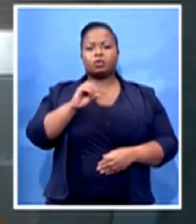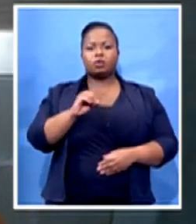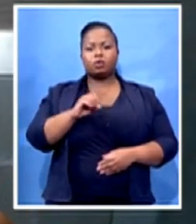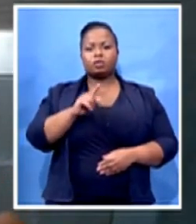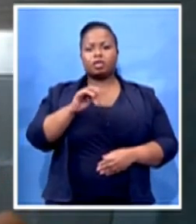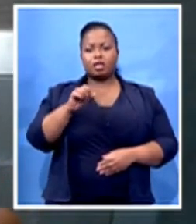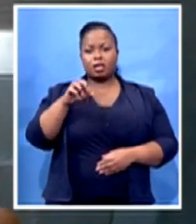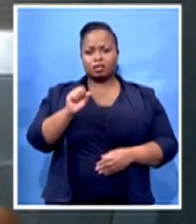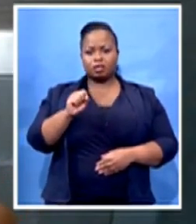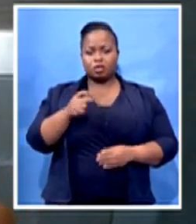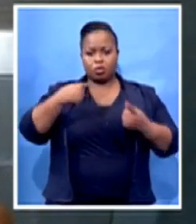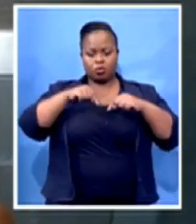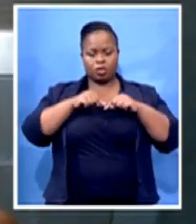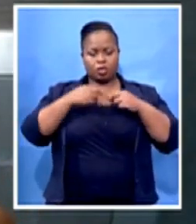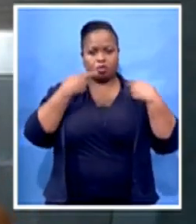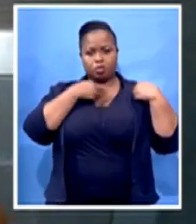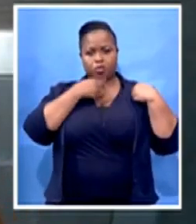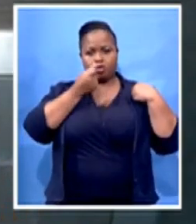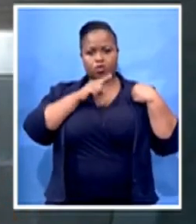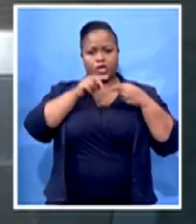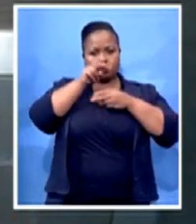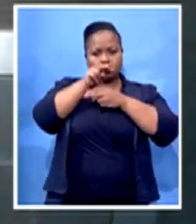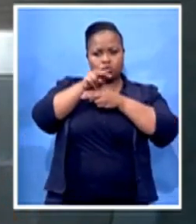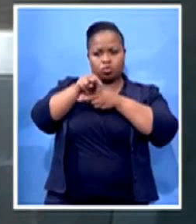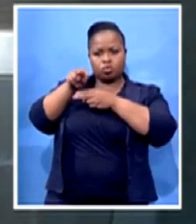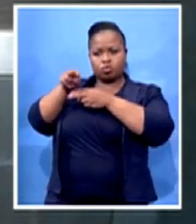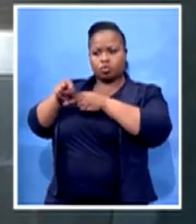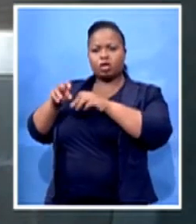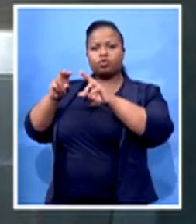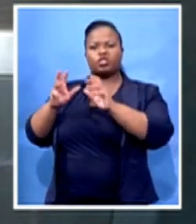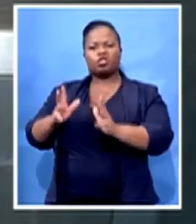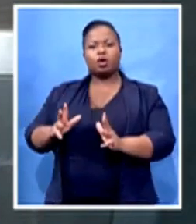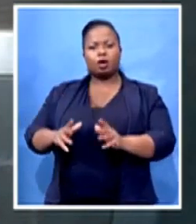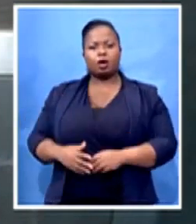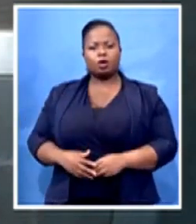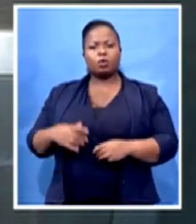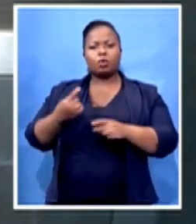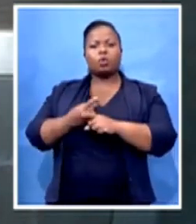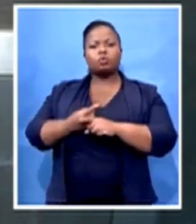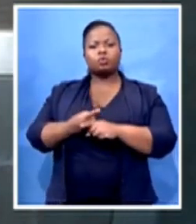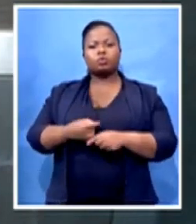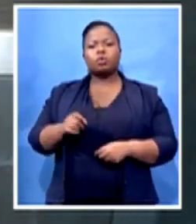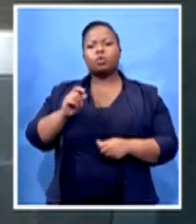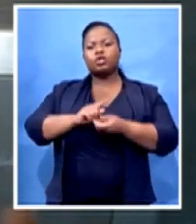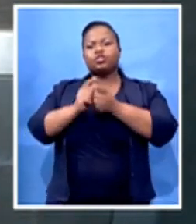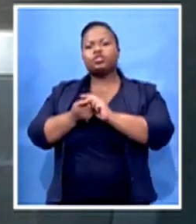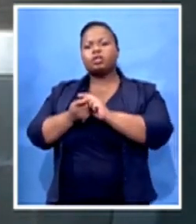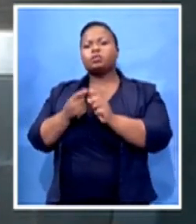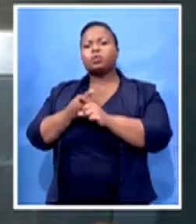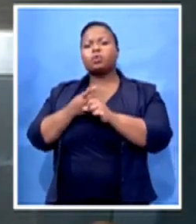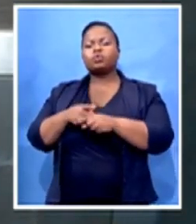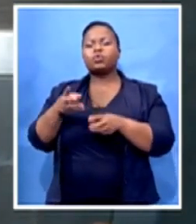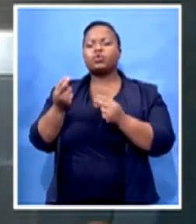group of threats researchers that look around the globe, look for changing threats, look for new threats, and then advises